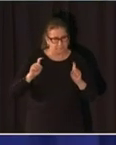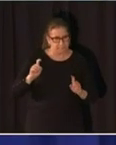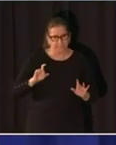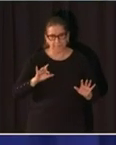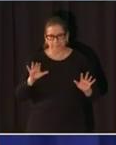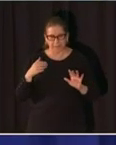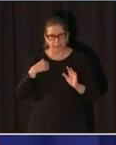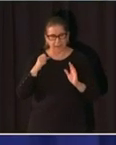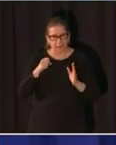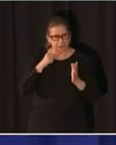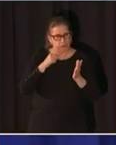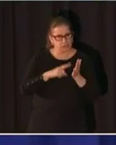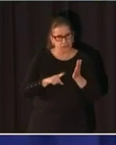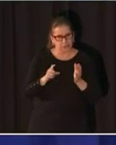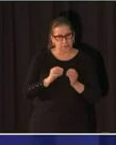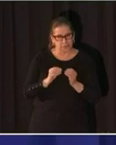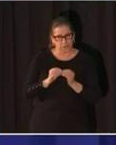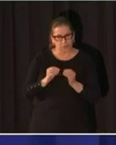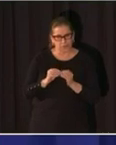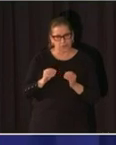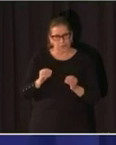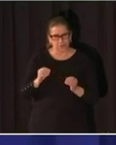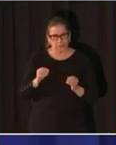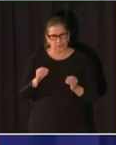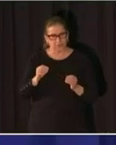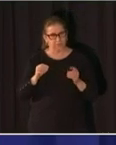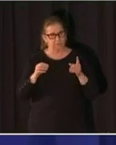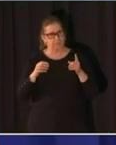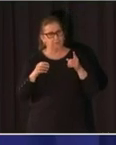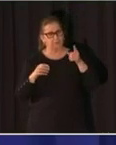into what we've heard about P Street, Sam.